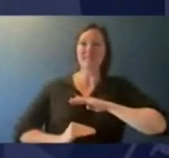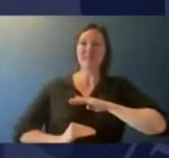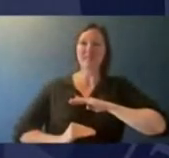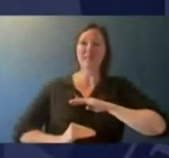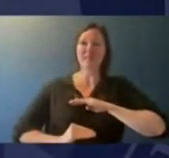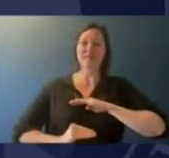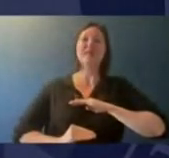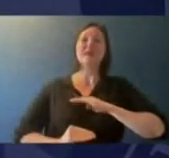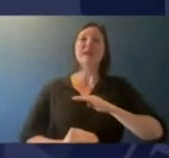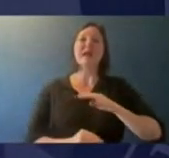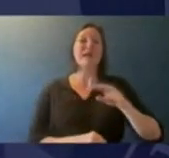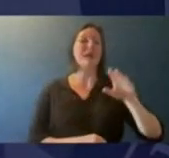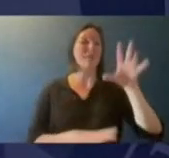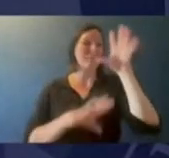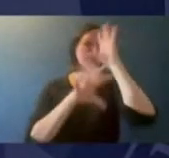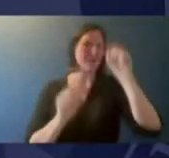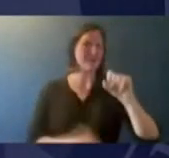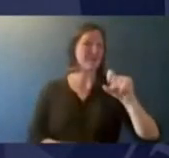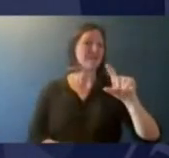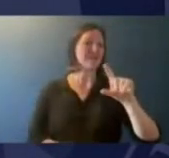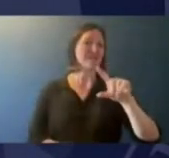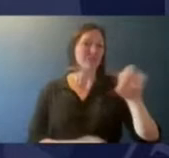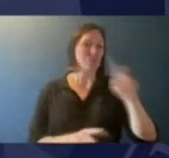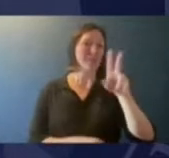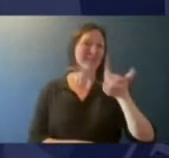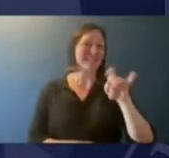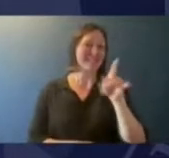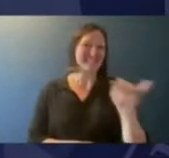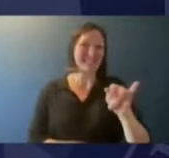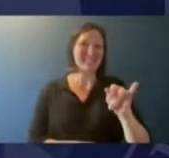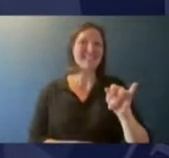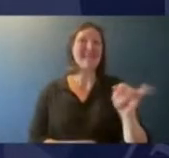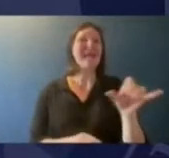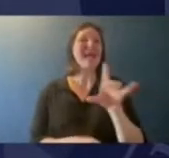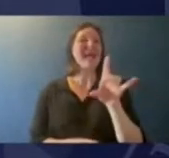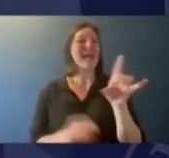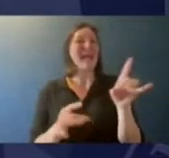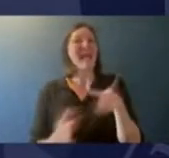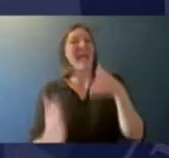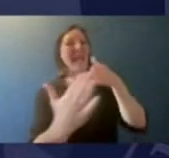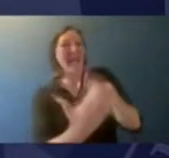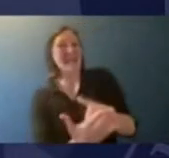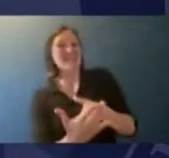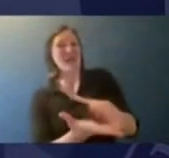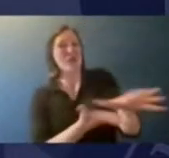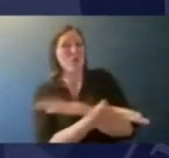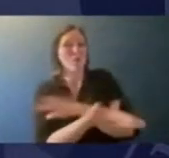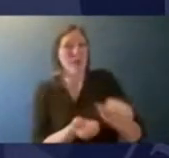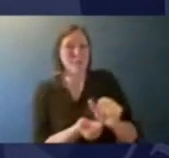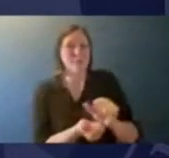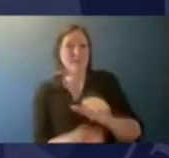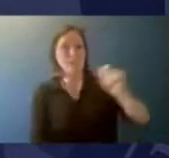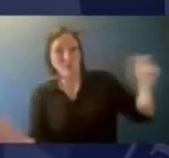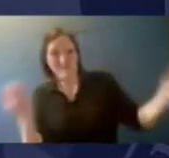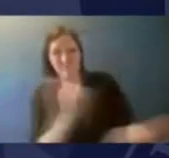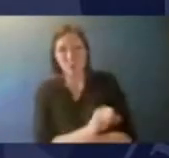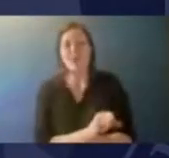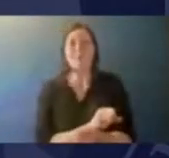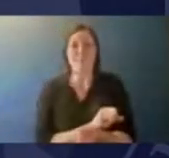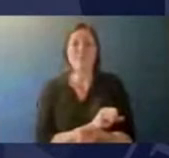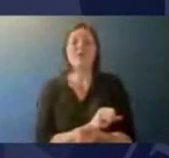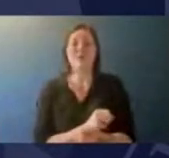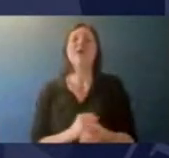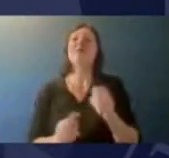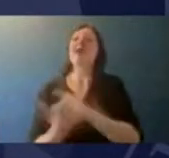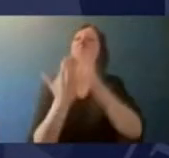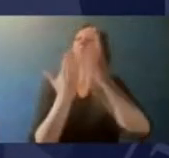President Zelensky's good governance and anti-corruption reform efforts. The program will also lay